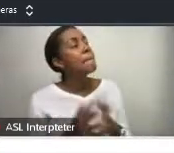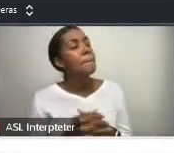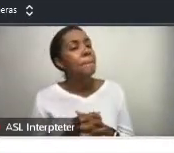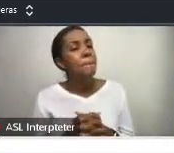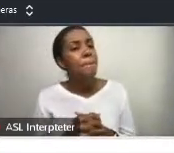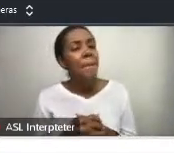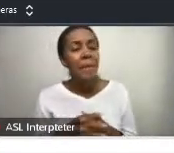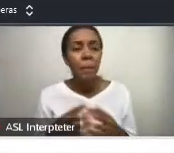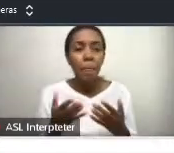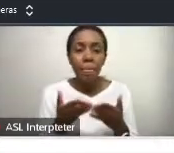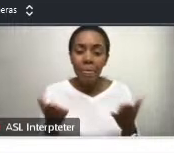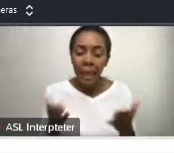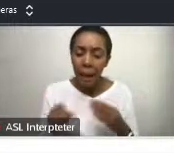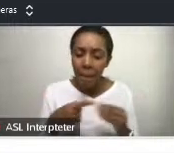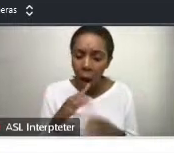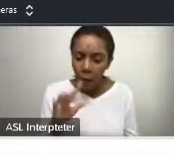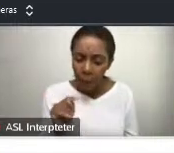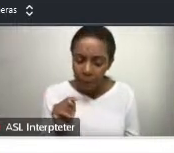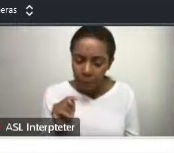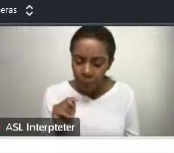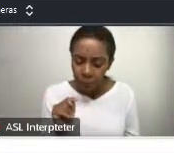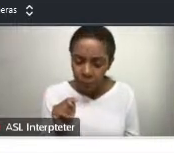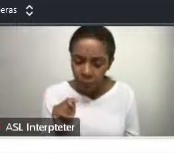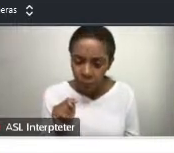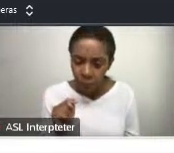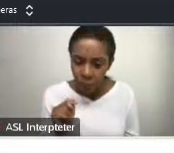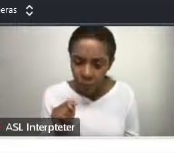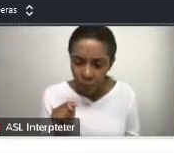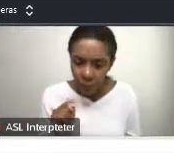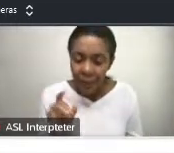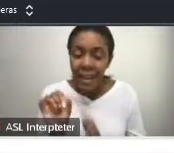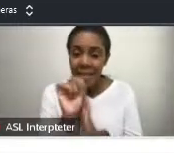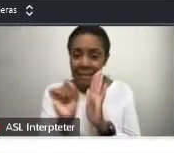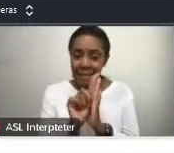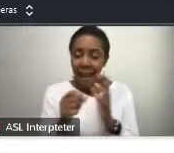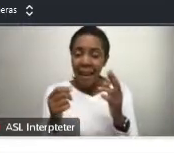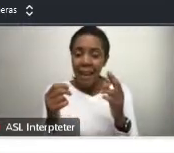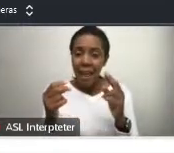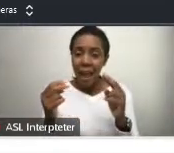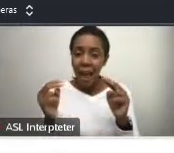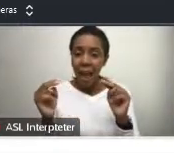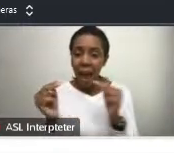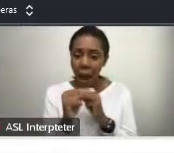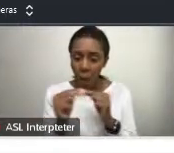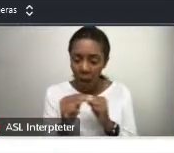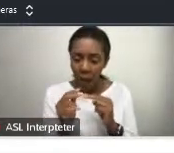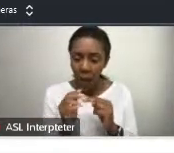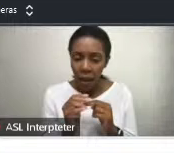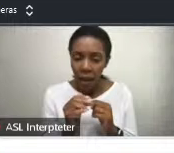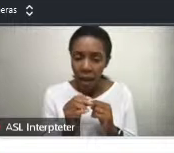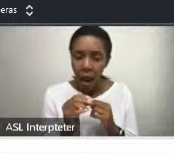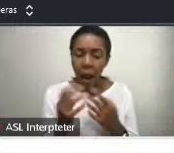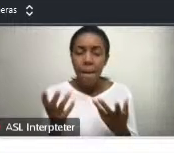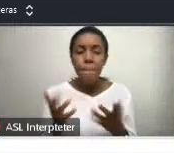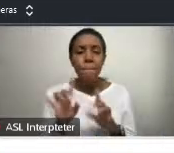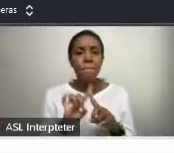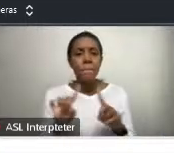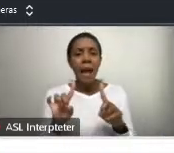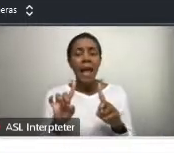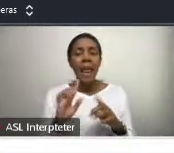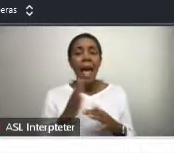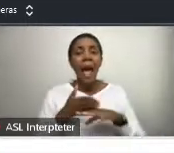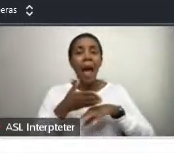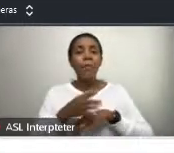The thing about it, it's a state highway, so the state is on it. But after talking